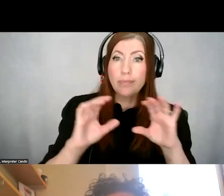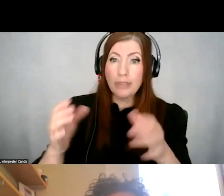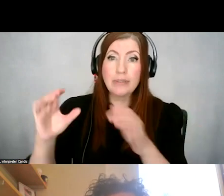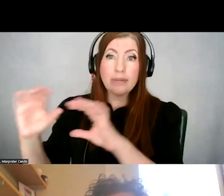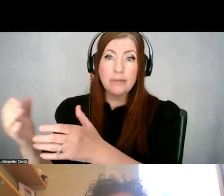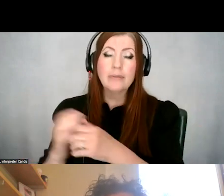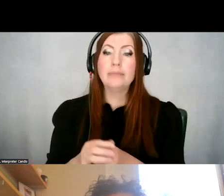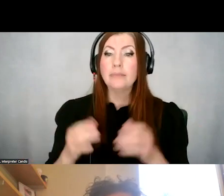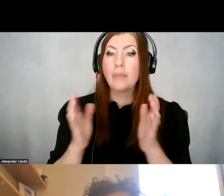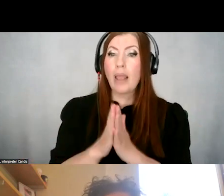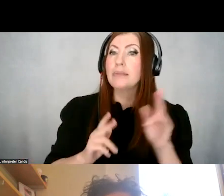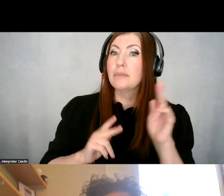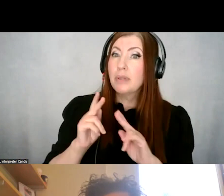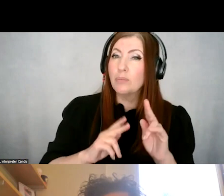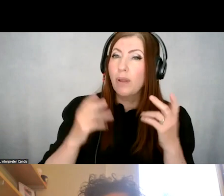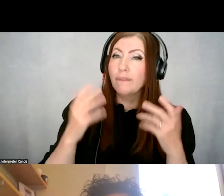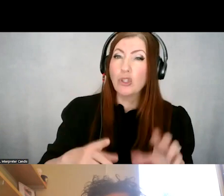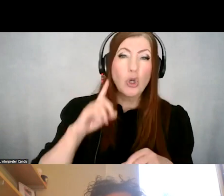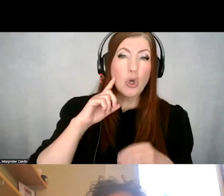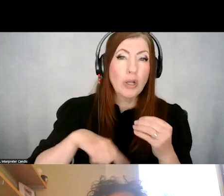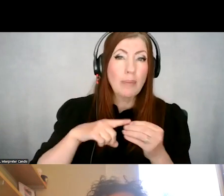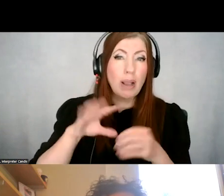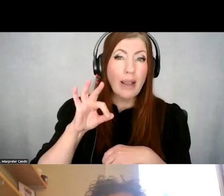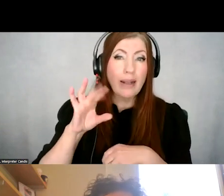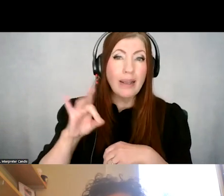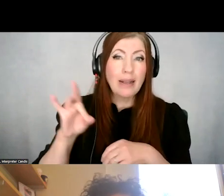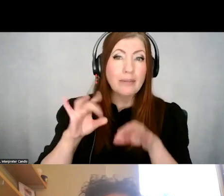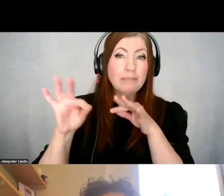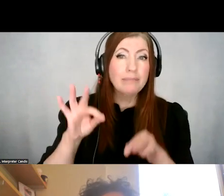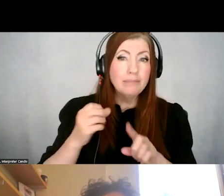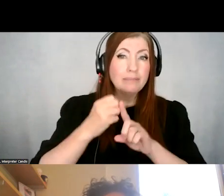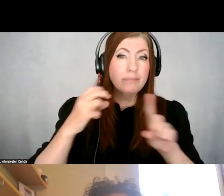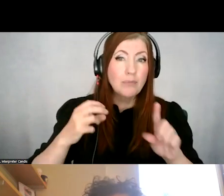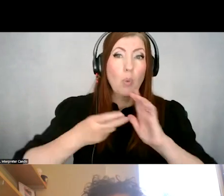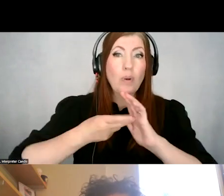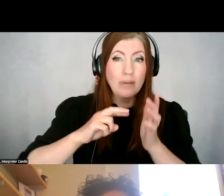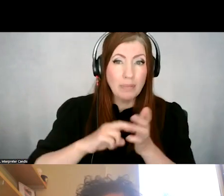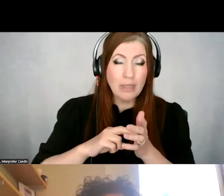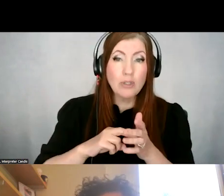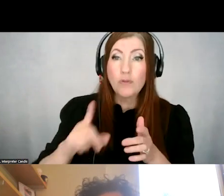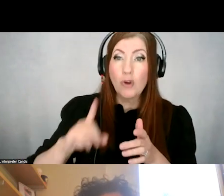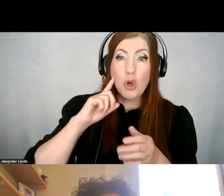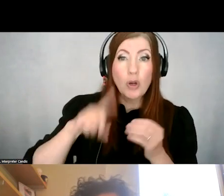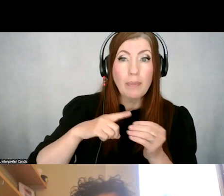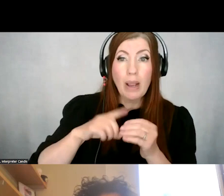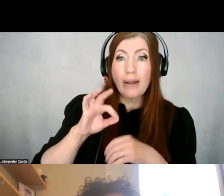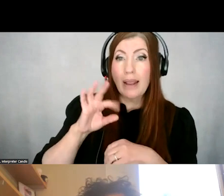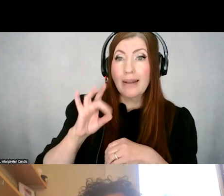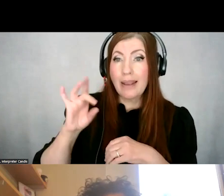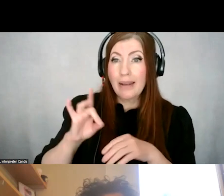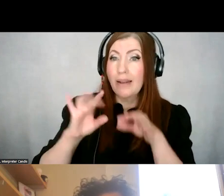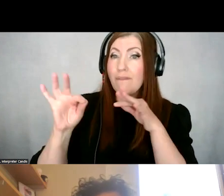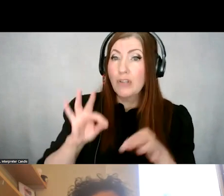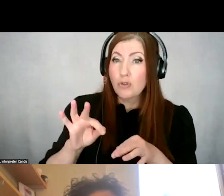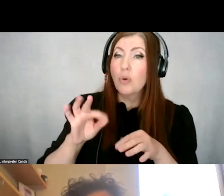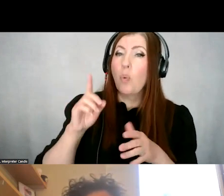we asked folks if they had heard of 988. We defined 988 for them. And we said, you know, have you heard of it after we defined it? So just a